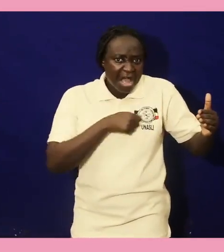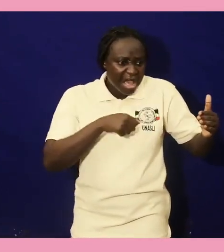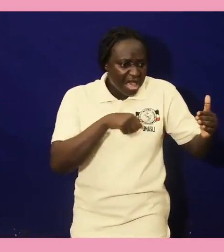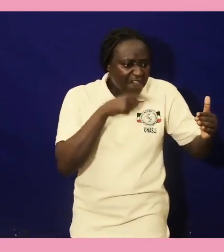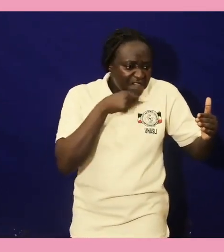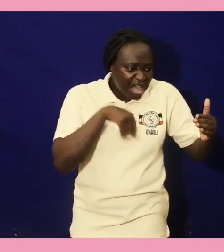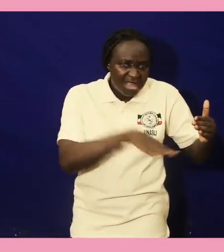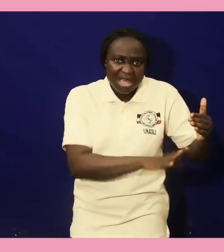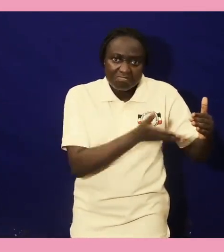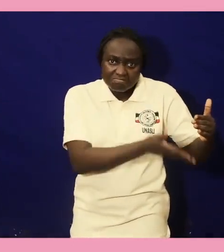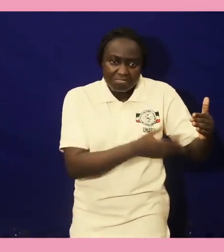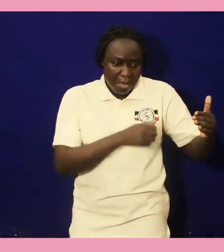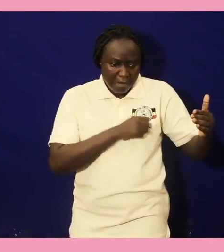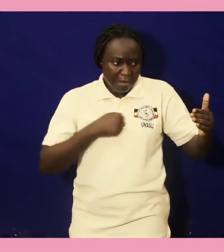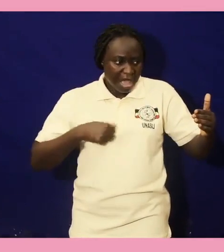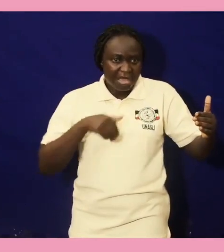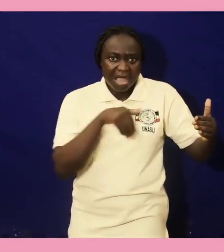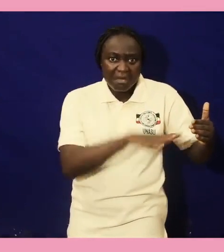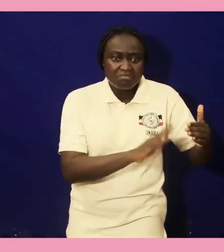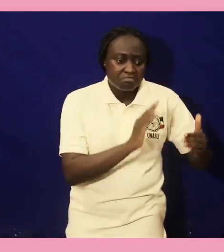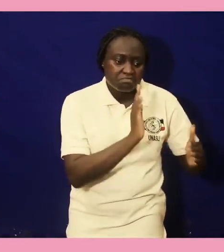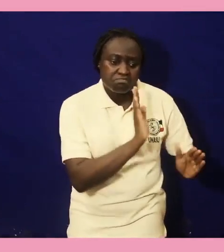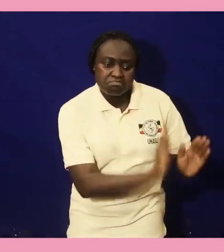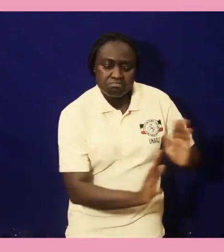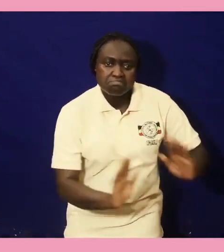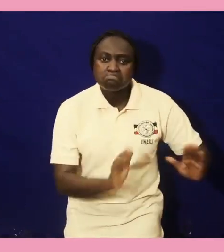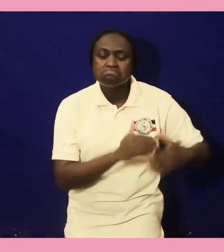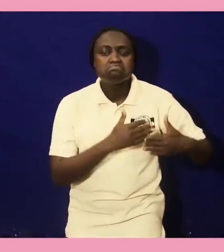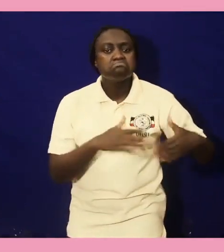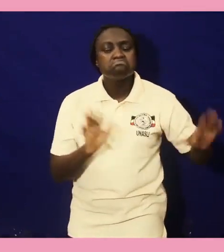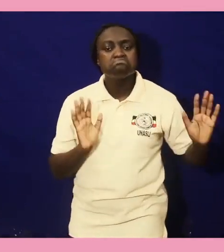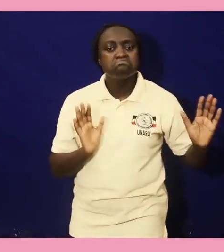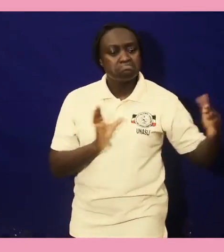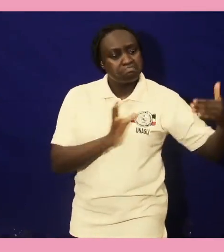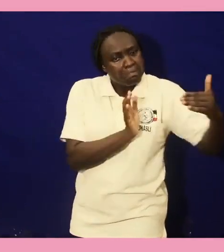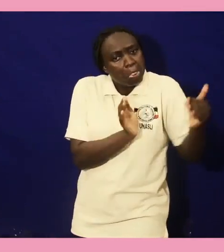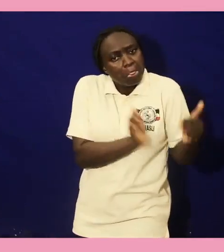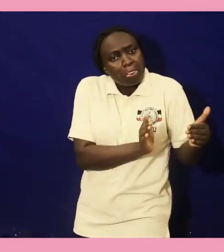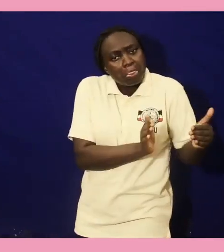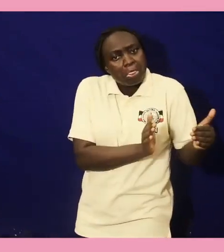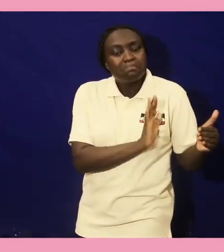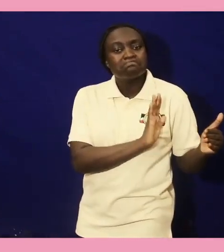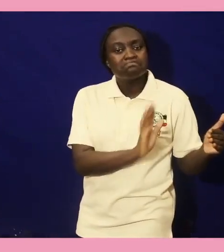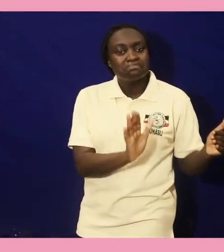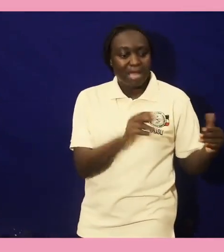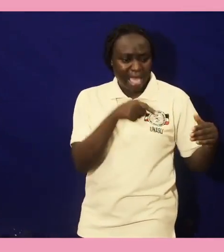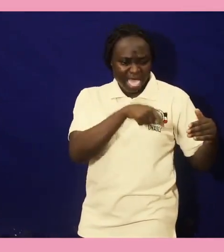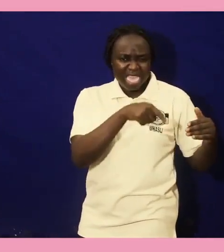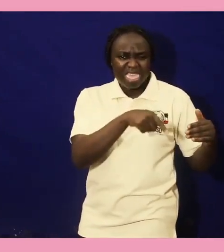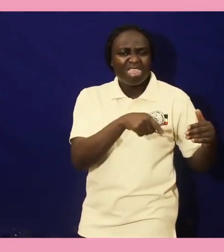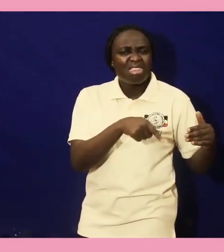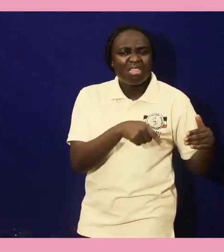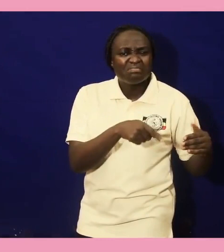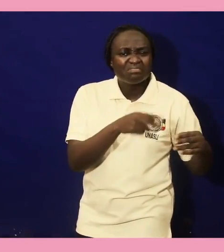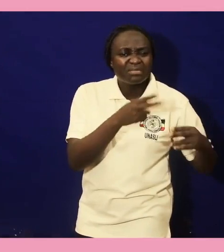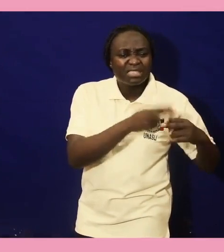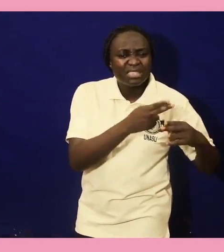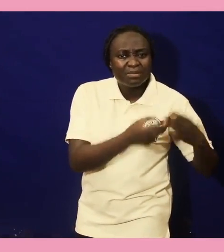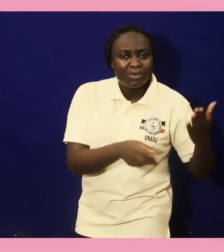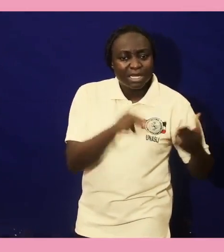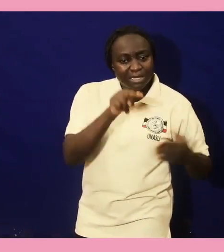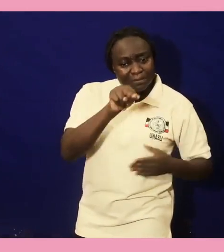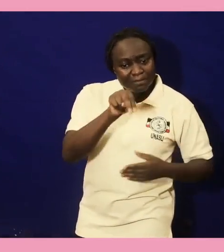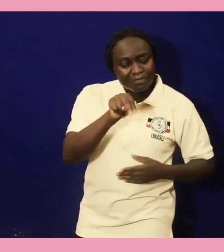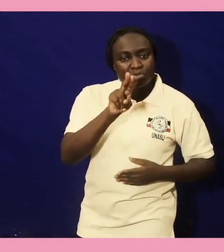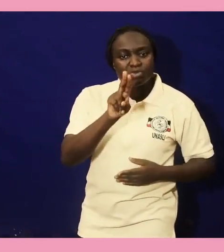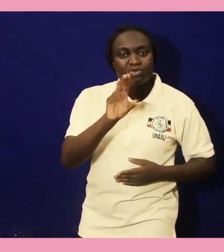find only father and mother and their children only. And that